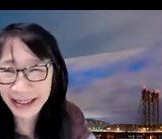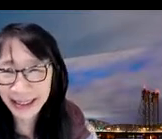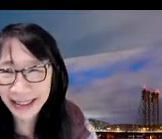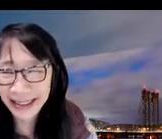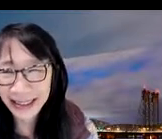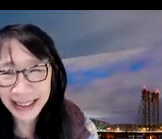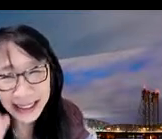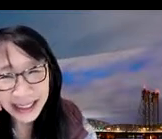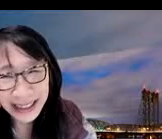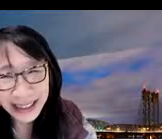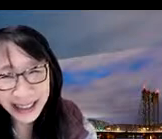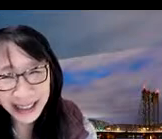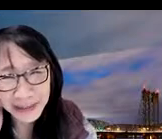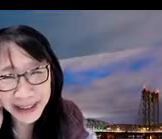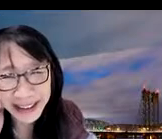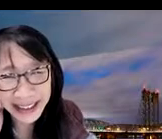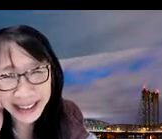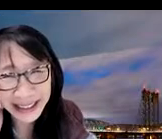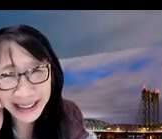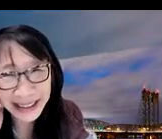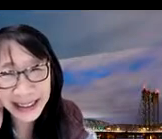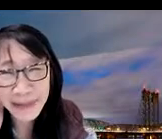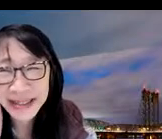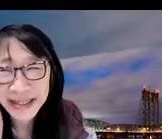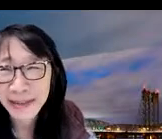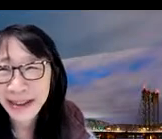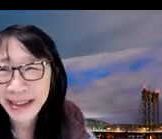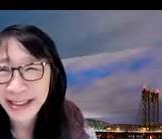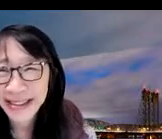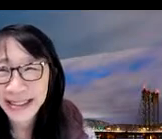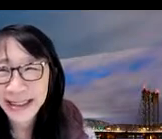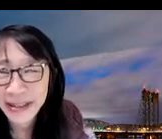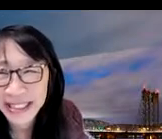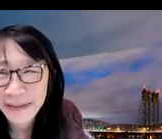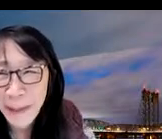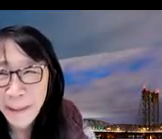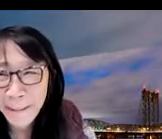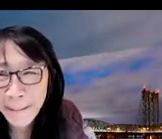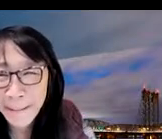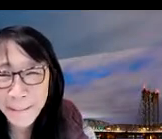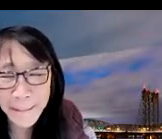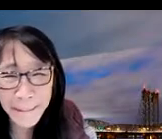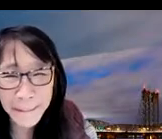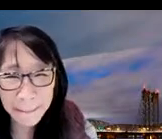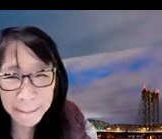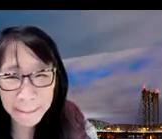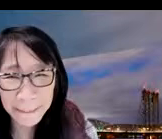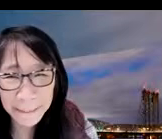right. Thank you, Marion. Did I miss anybody on the CWG?